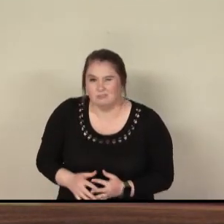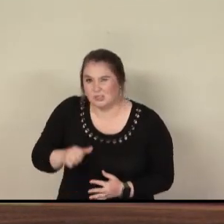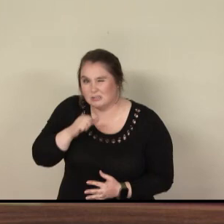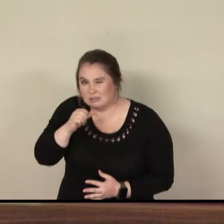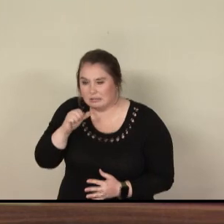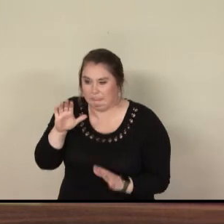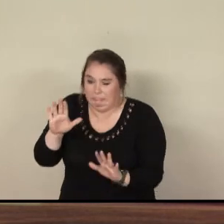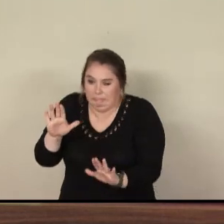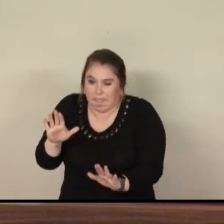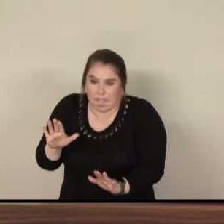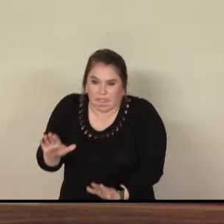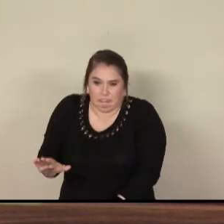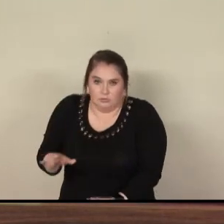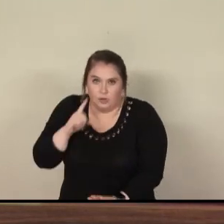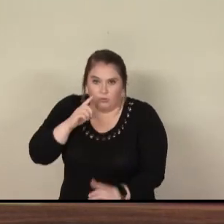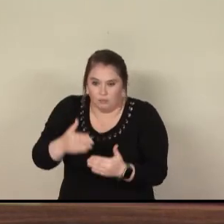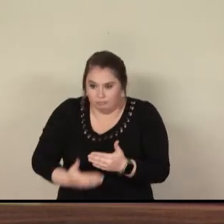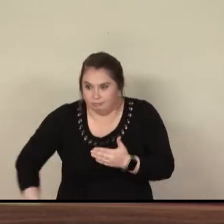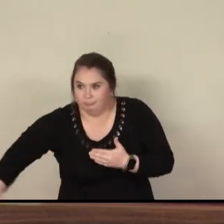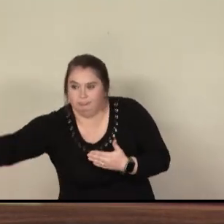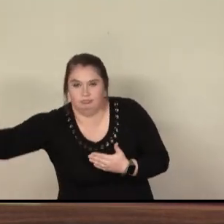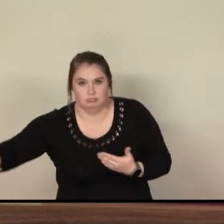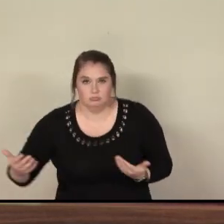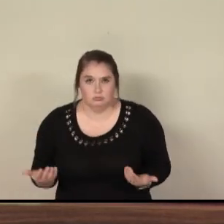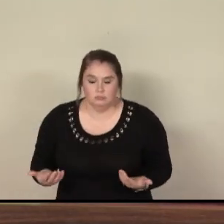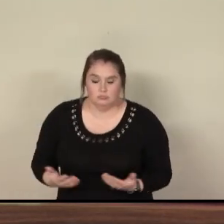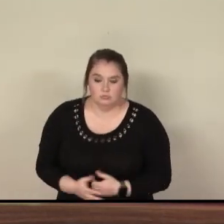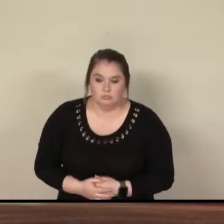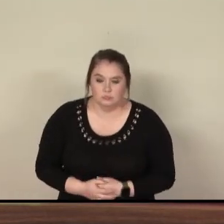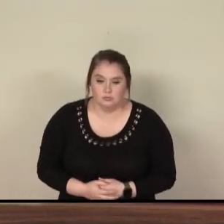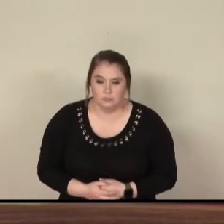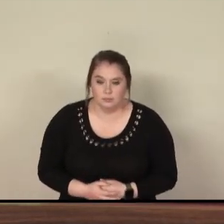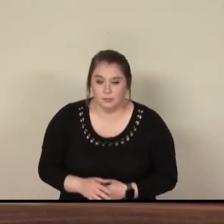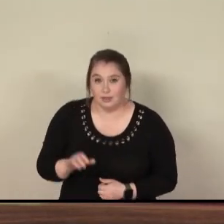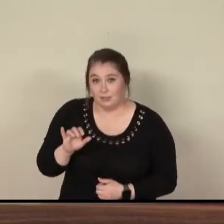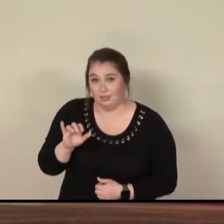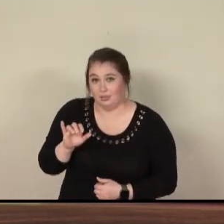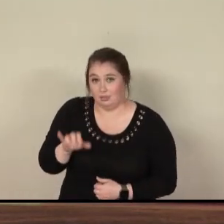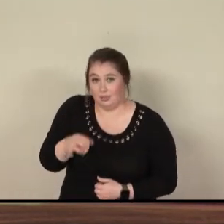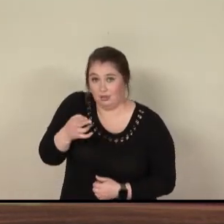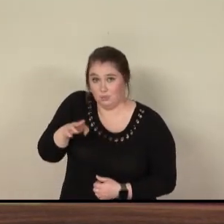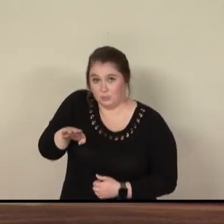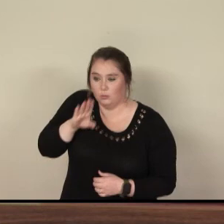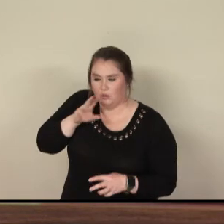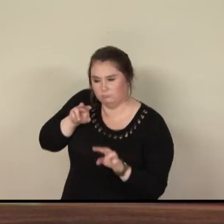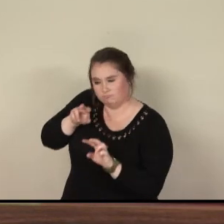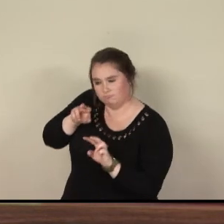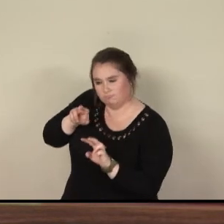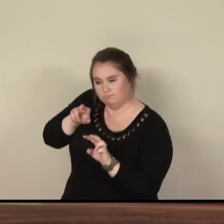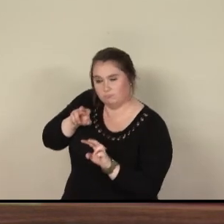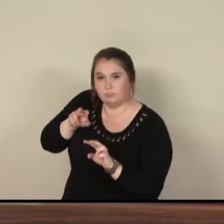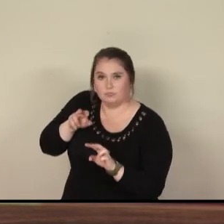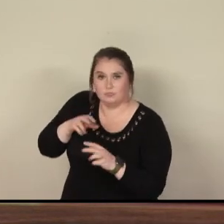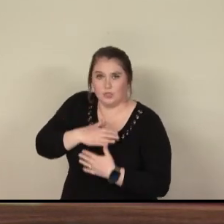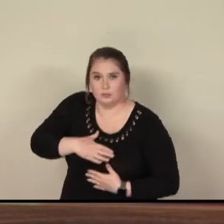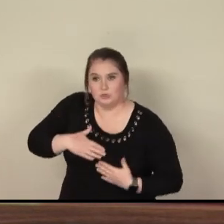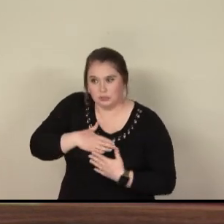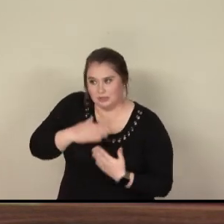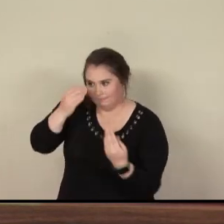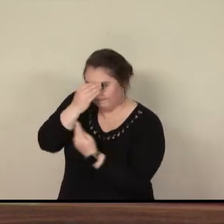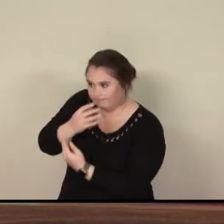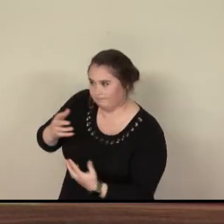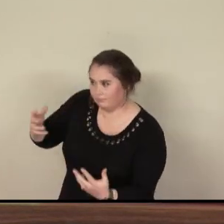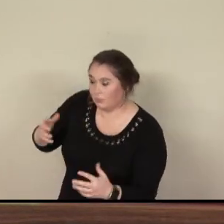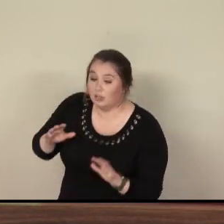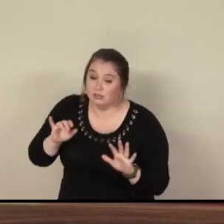thing for us for the long haul. So we're monitoring that one heavily, so appreciate telling you guys. If